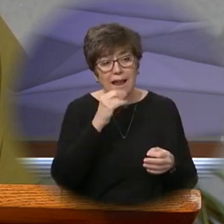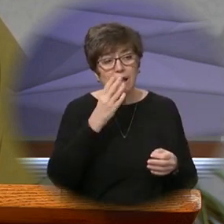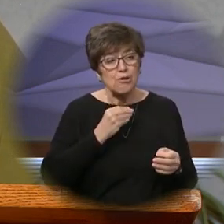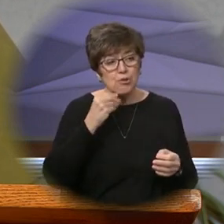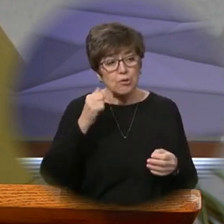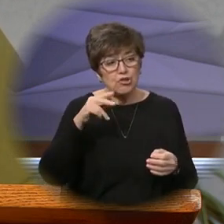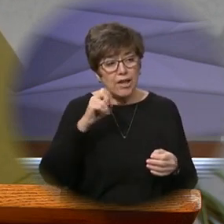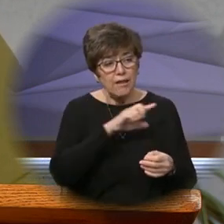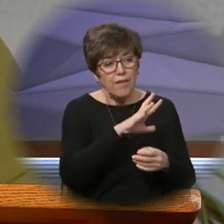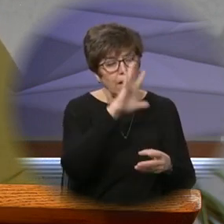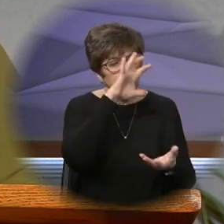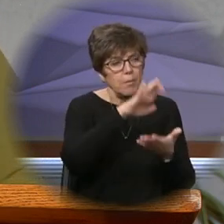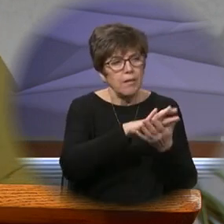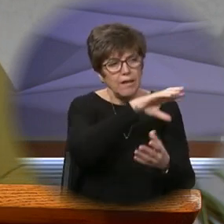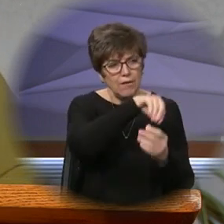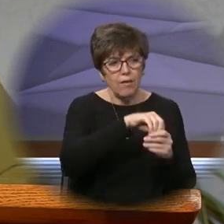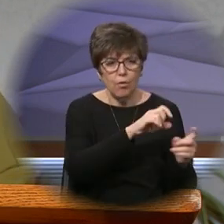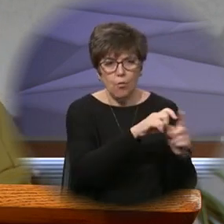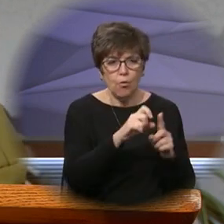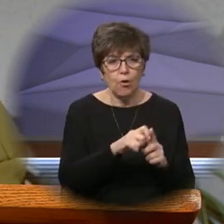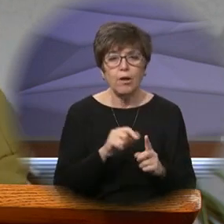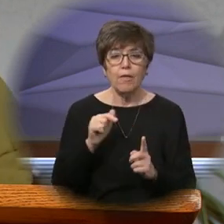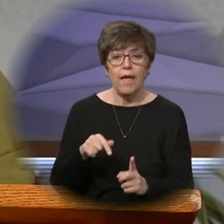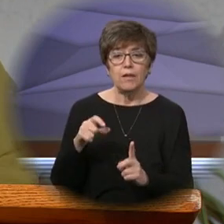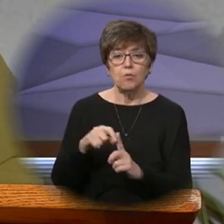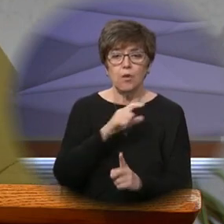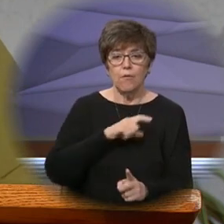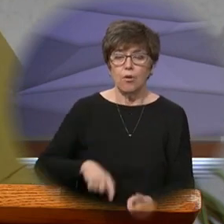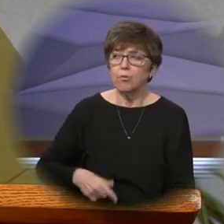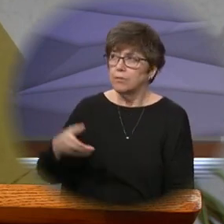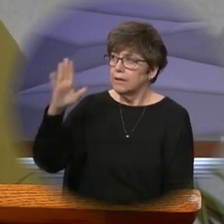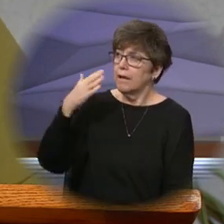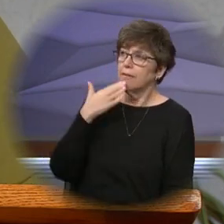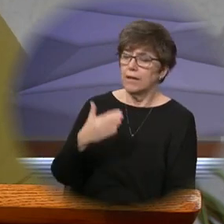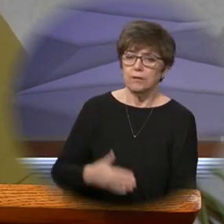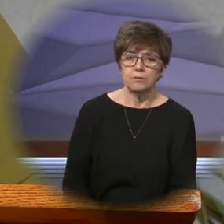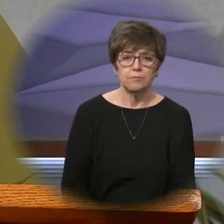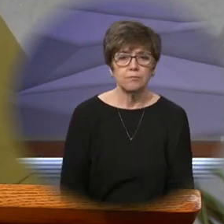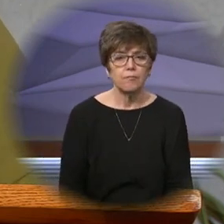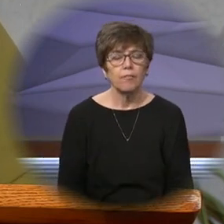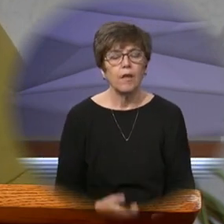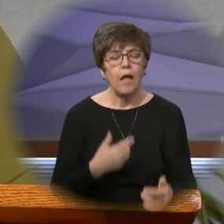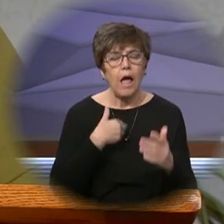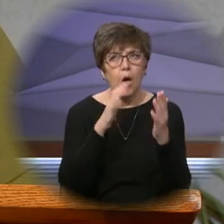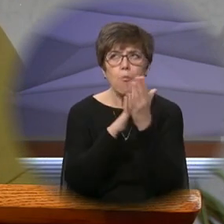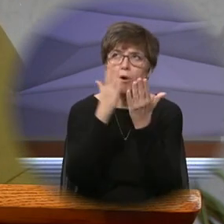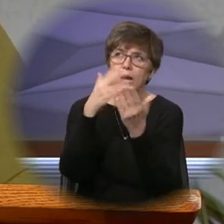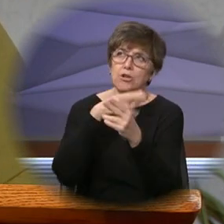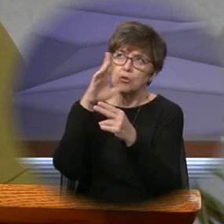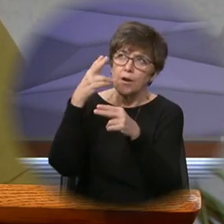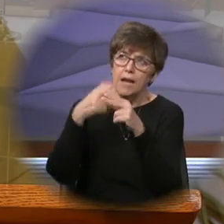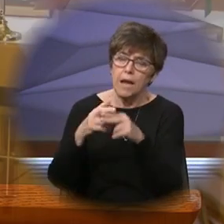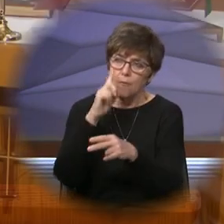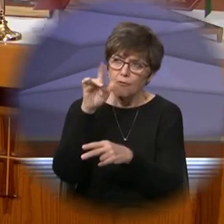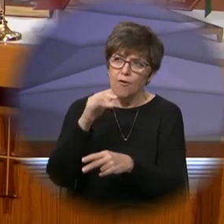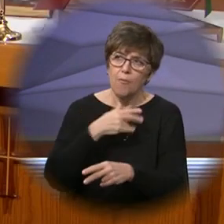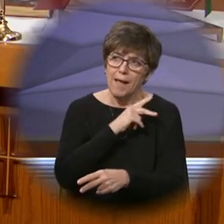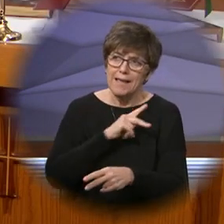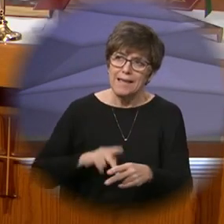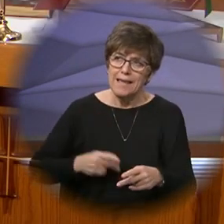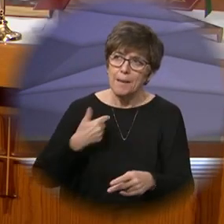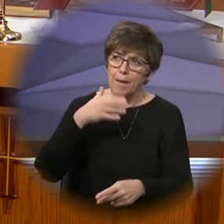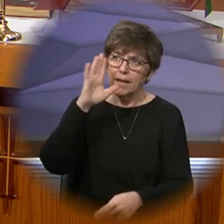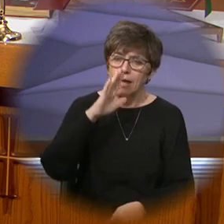Lord. Thanks be to God. I will praise your name forever, my King and my God.